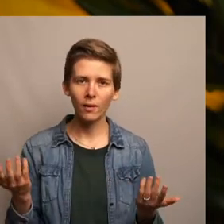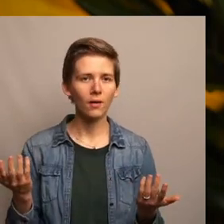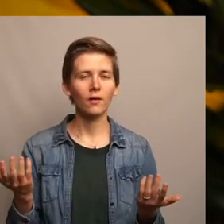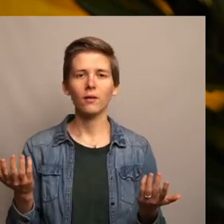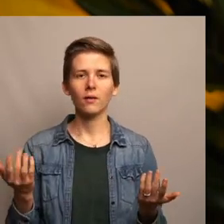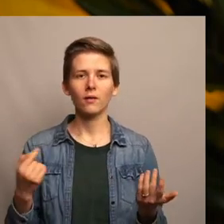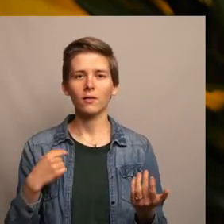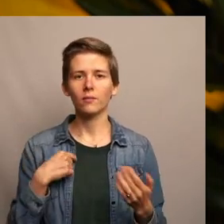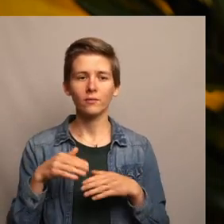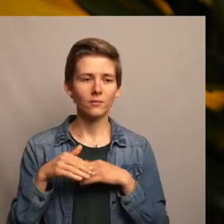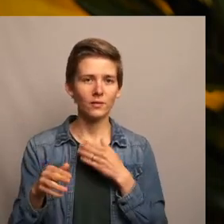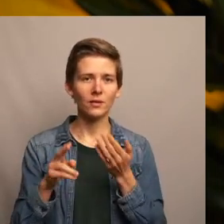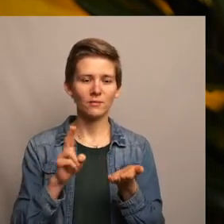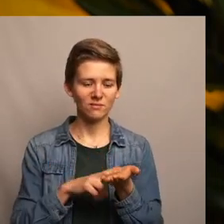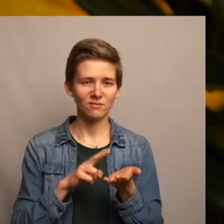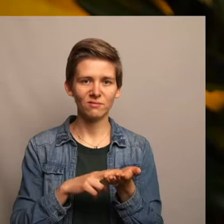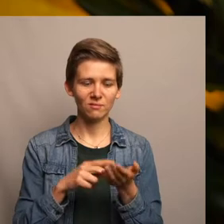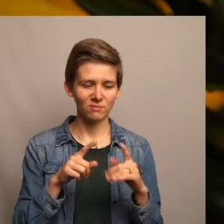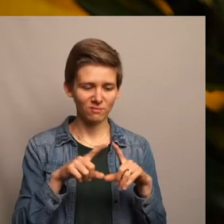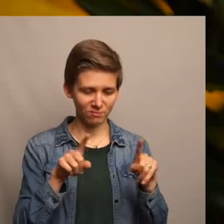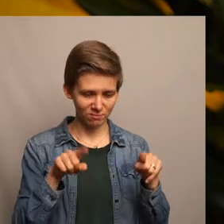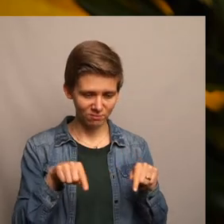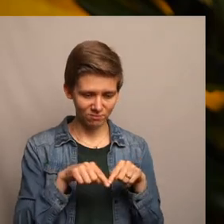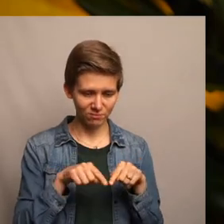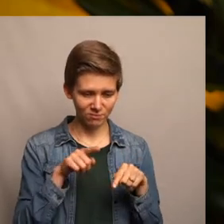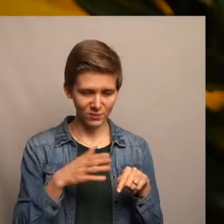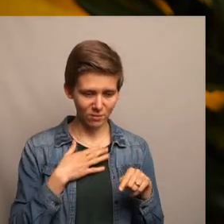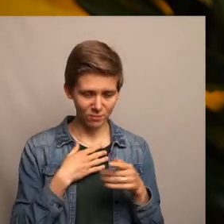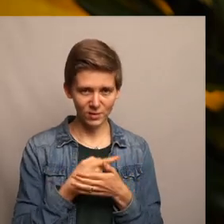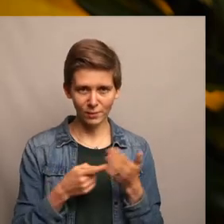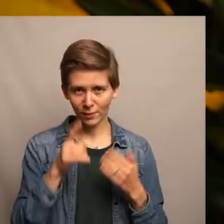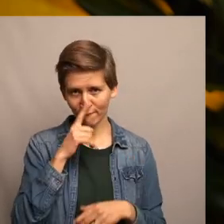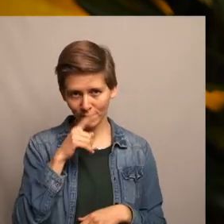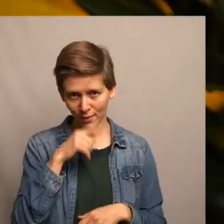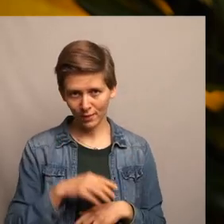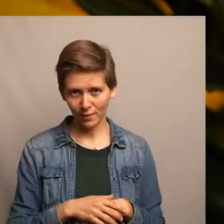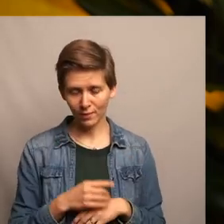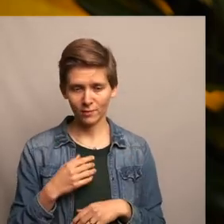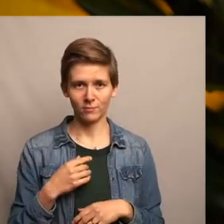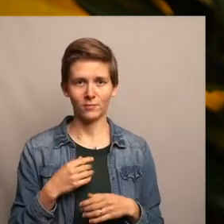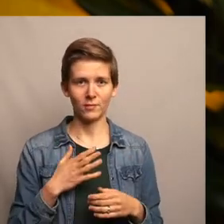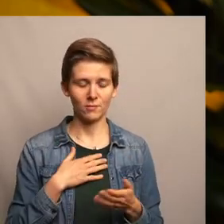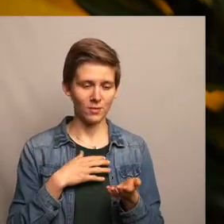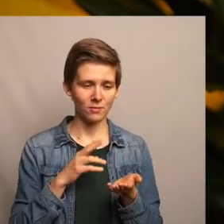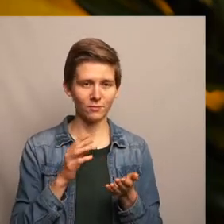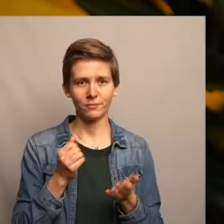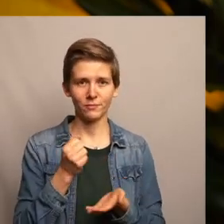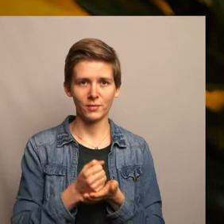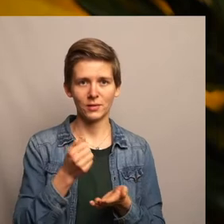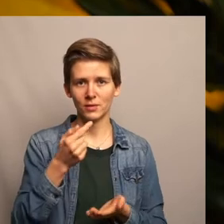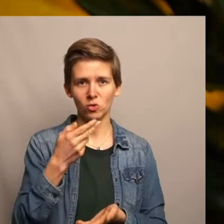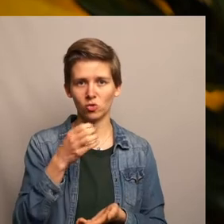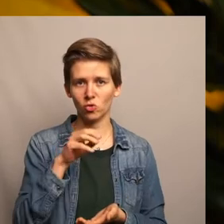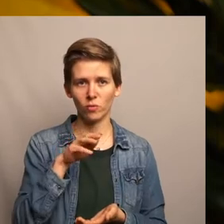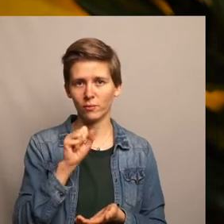still have documents that don't state my name. Like I don't have Thomas on my documents. And like,